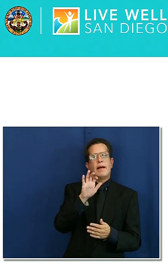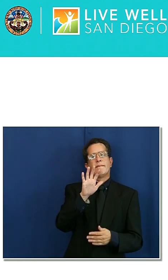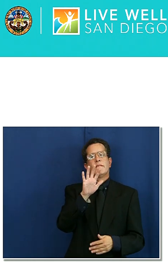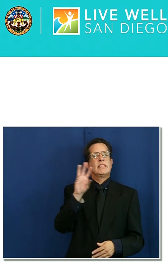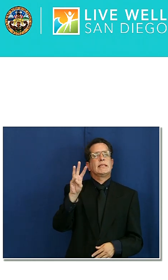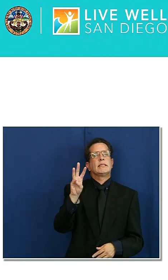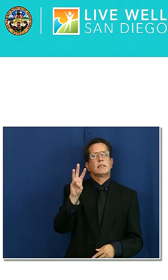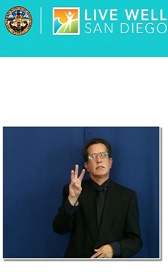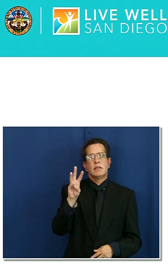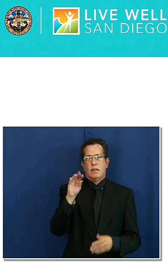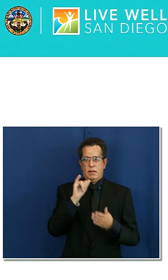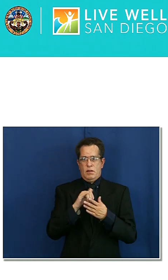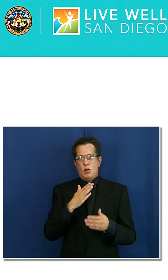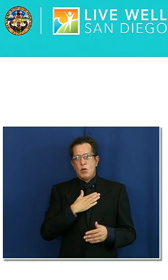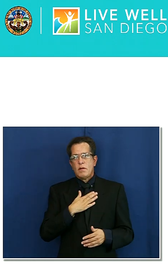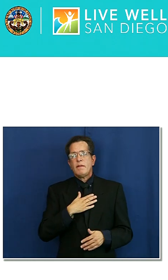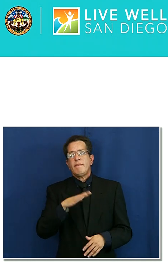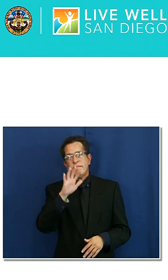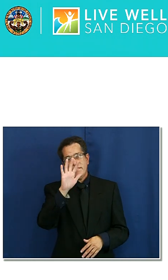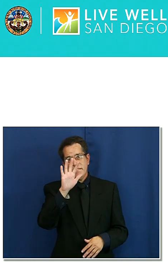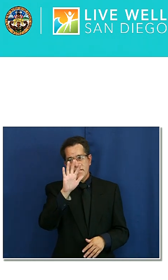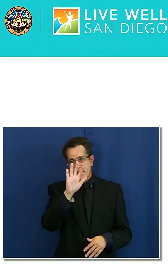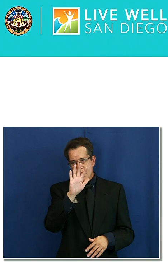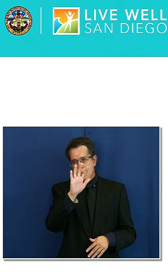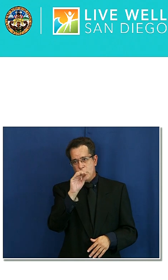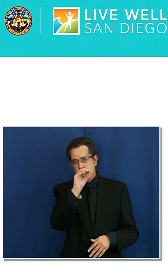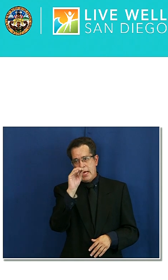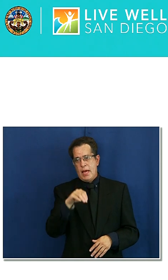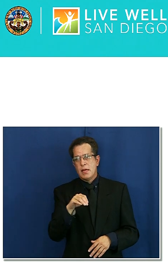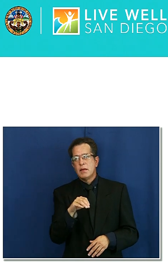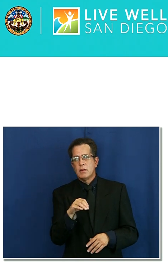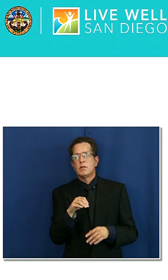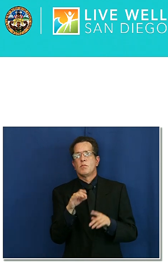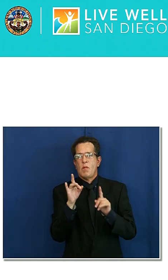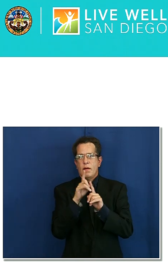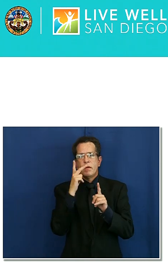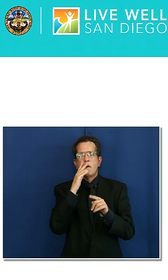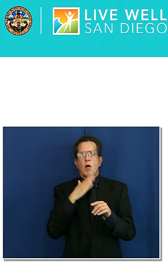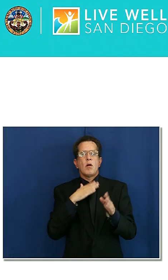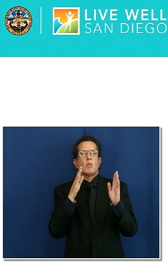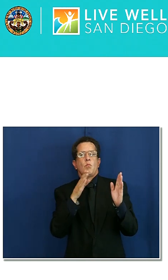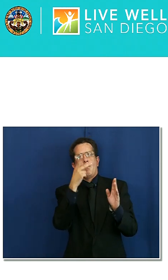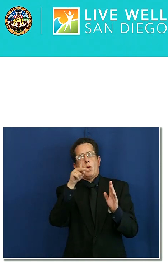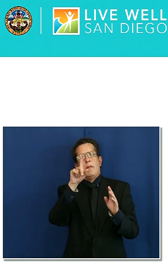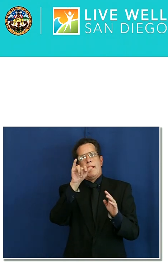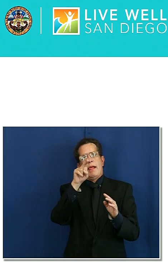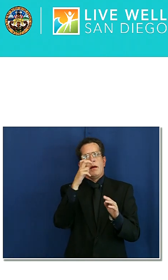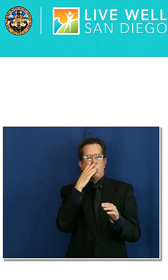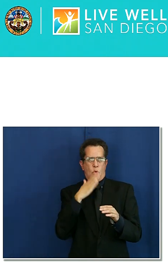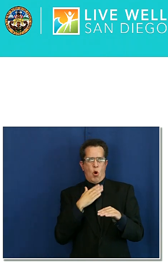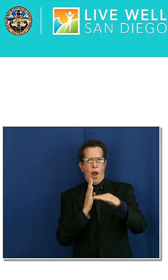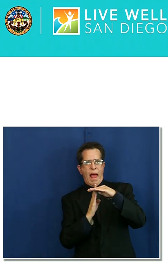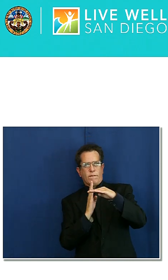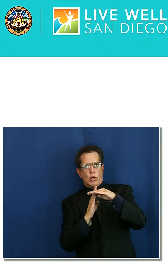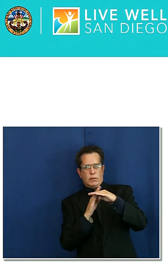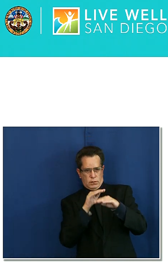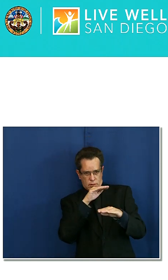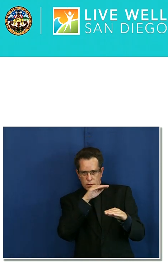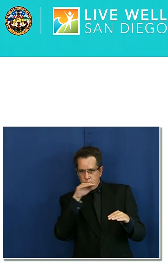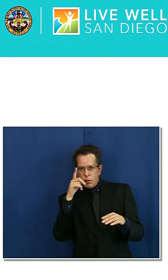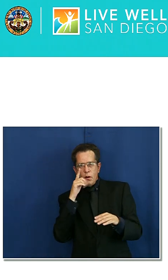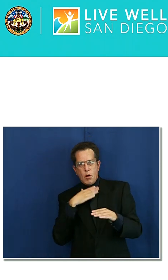4,556 for a 5% percentage of positive. In the purple line there, you see our rolling percentage of positive average. We'd like to see this